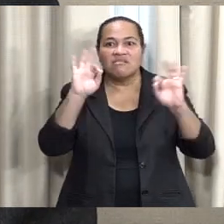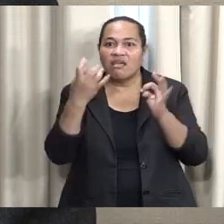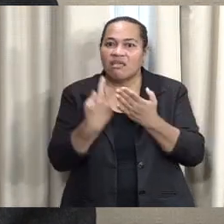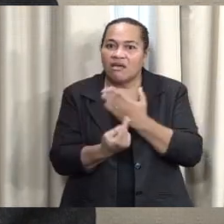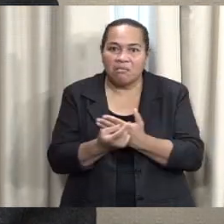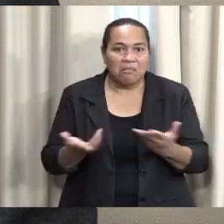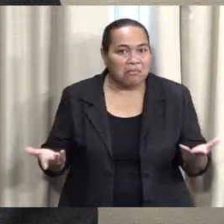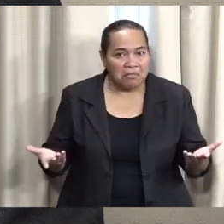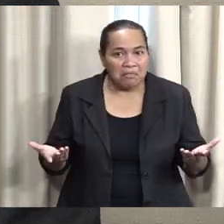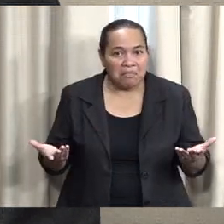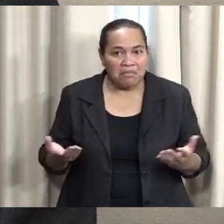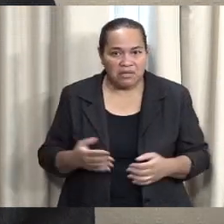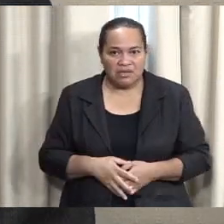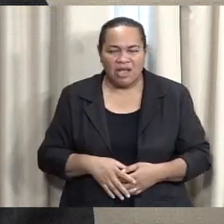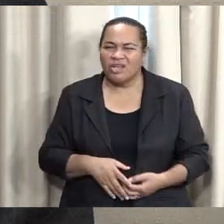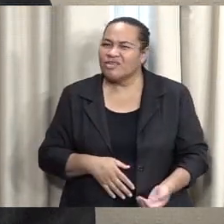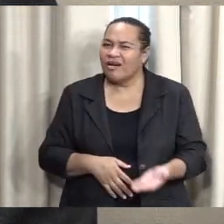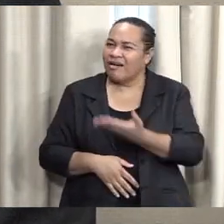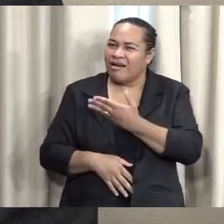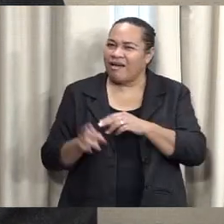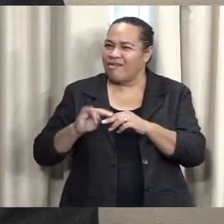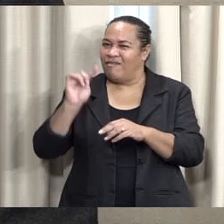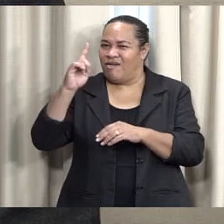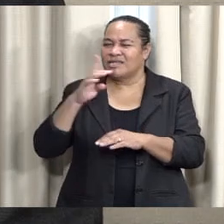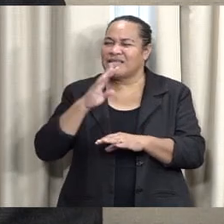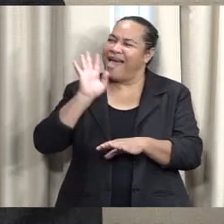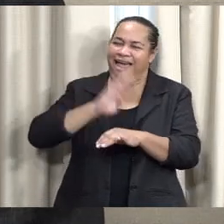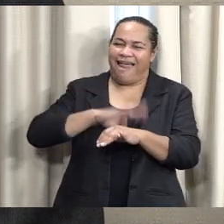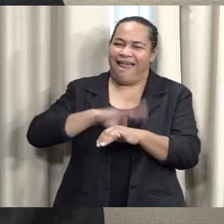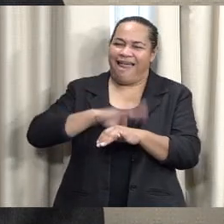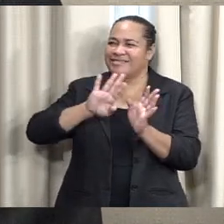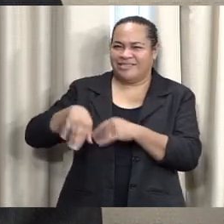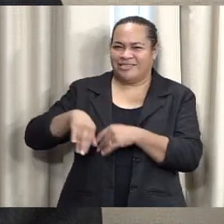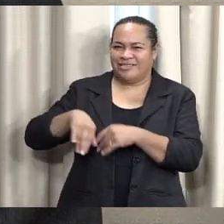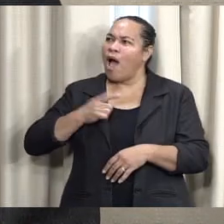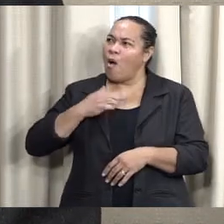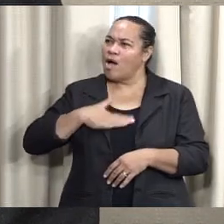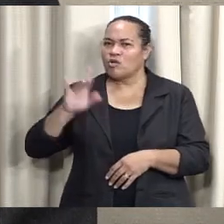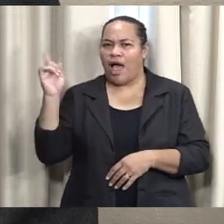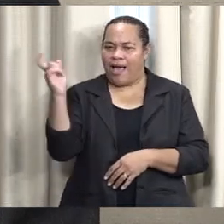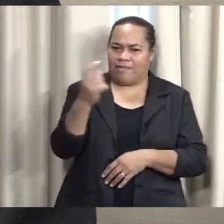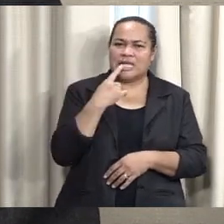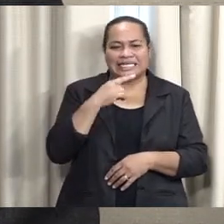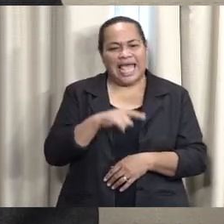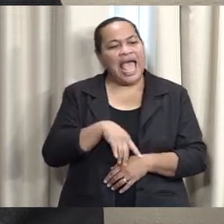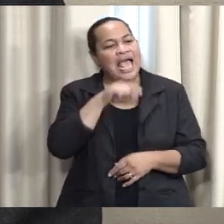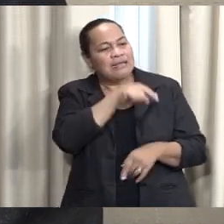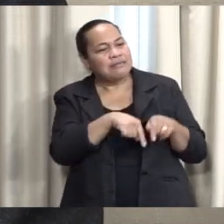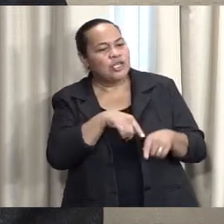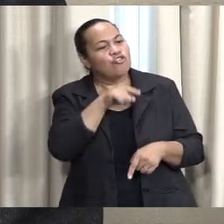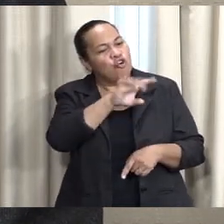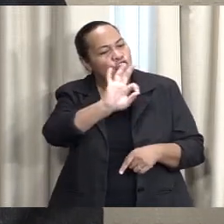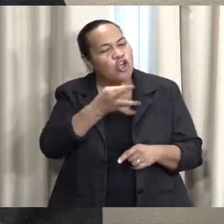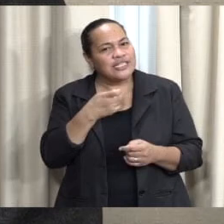done. So they're the last people who should come around and tell us that we have not consulted